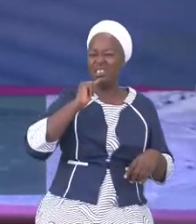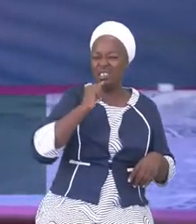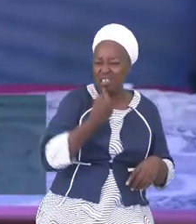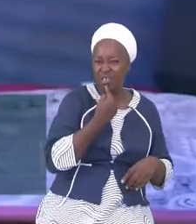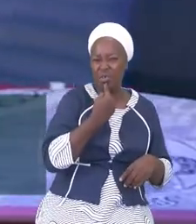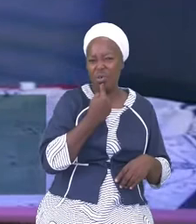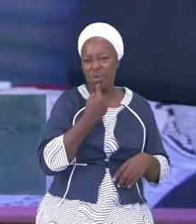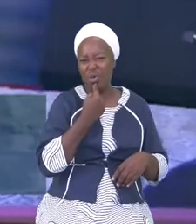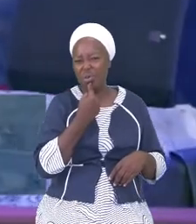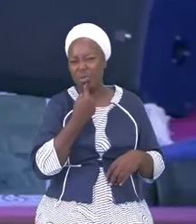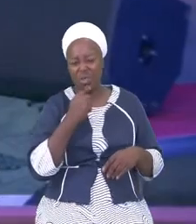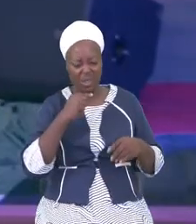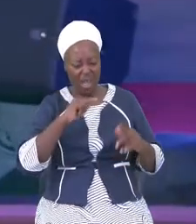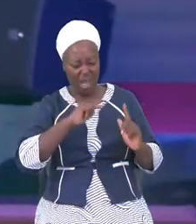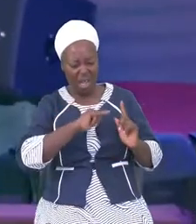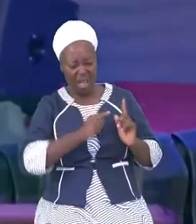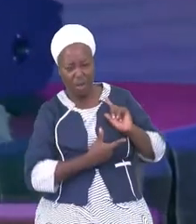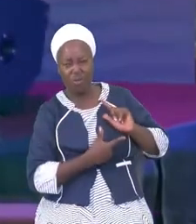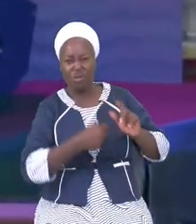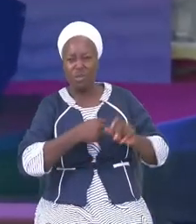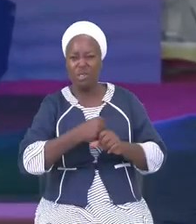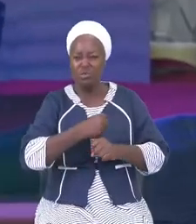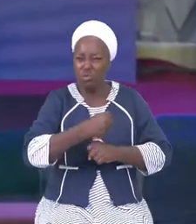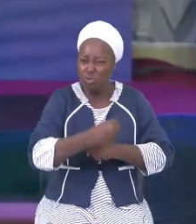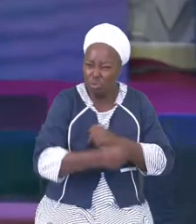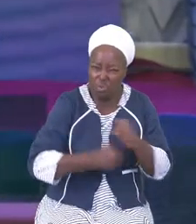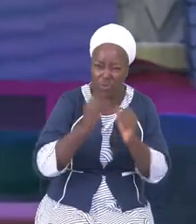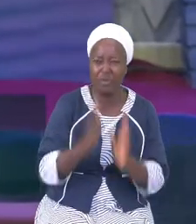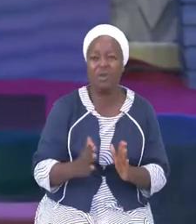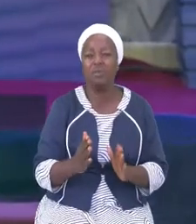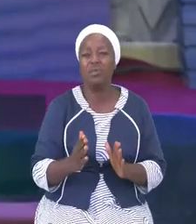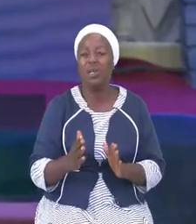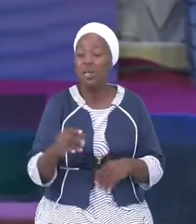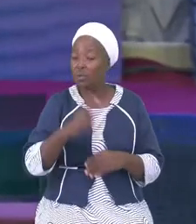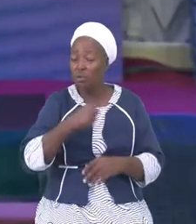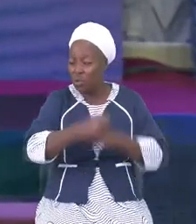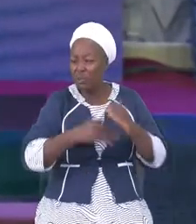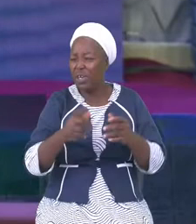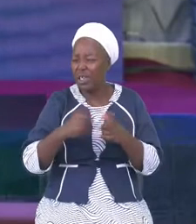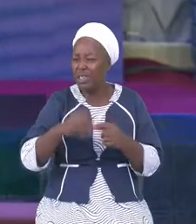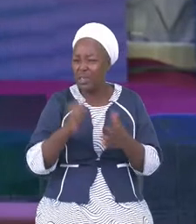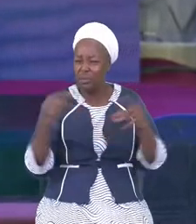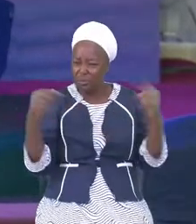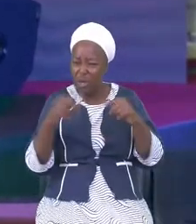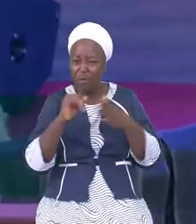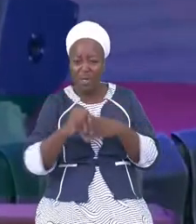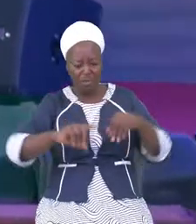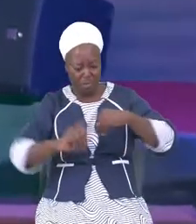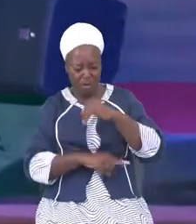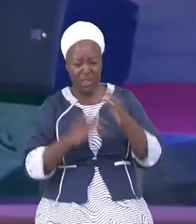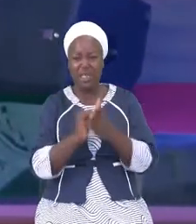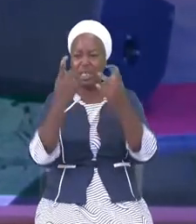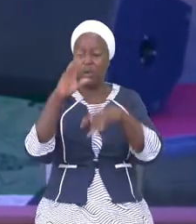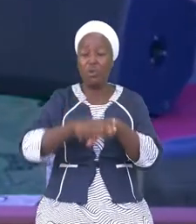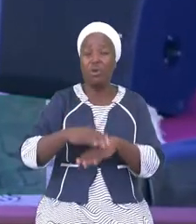was suffering and he was in agony. The agony of the punishment that came on